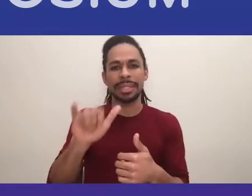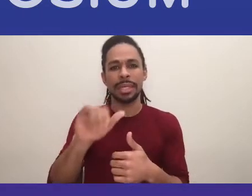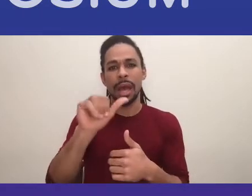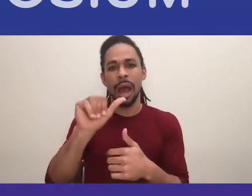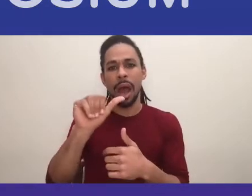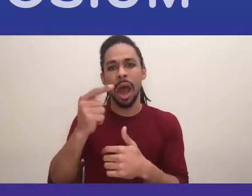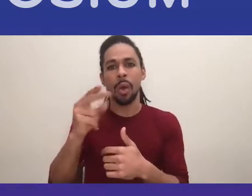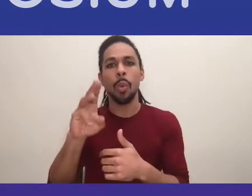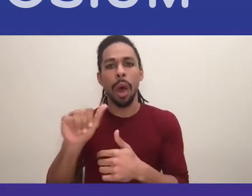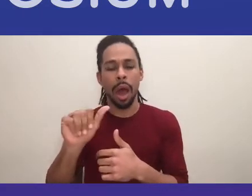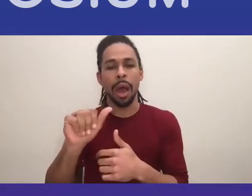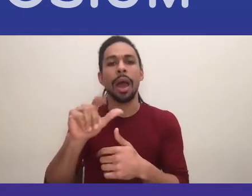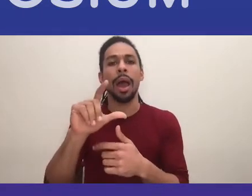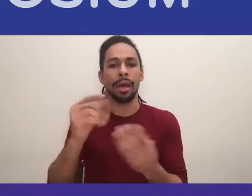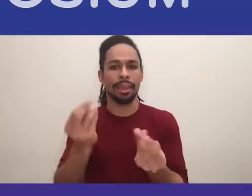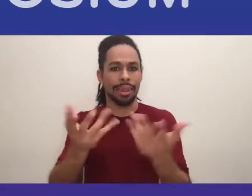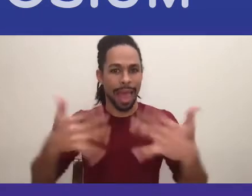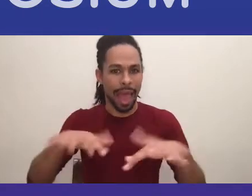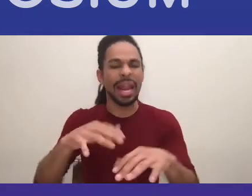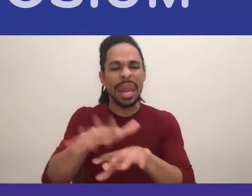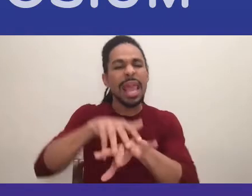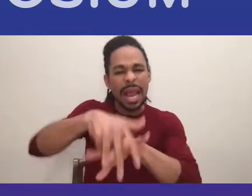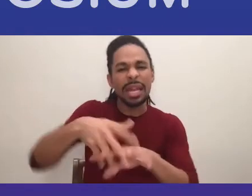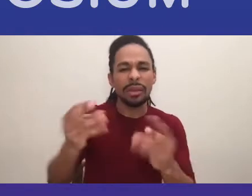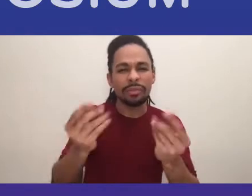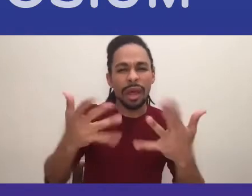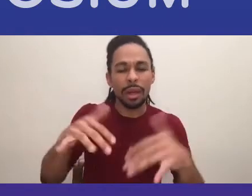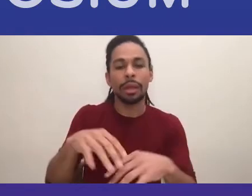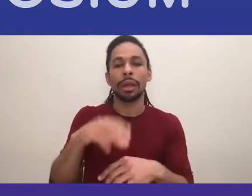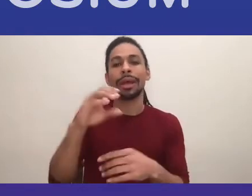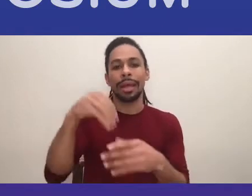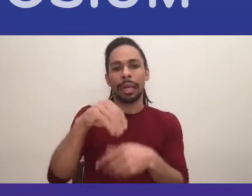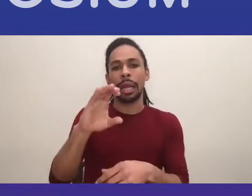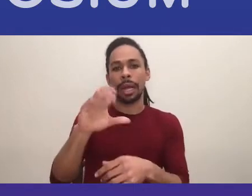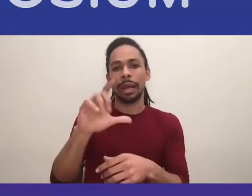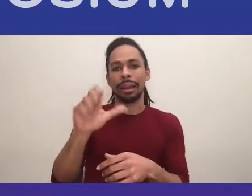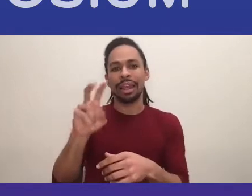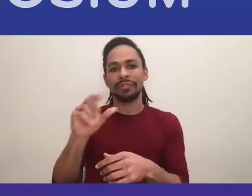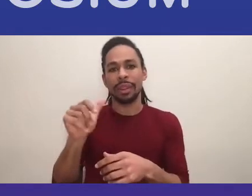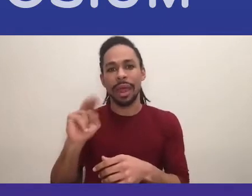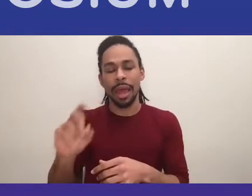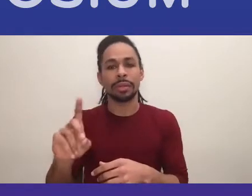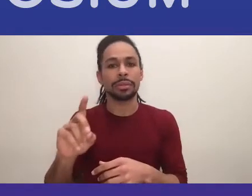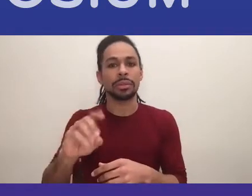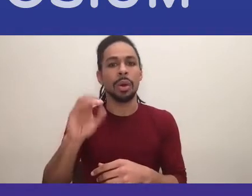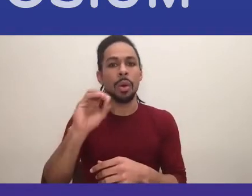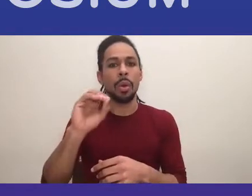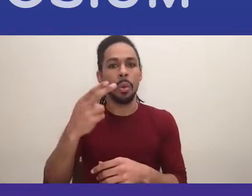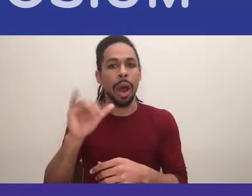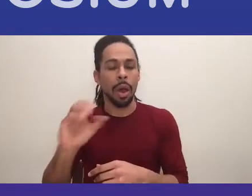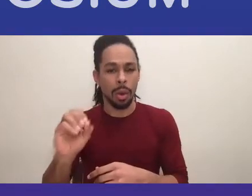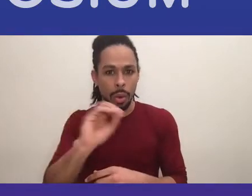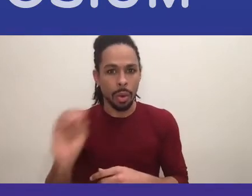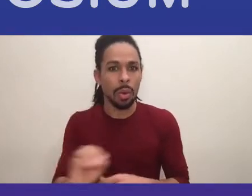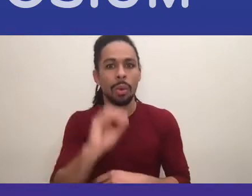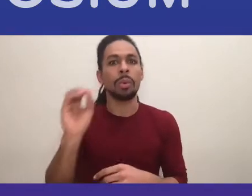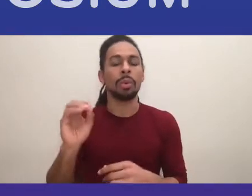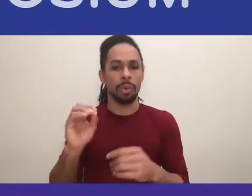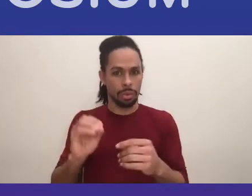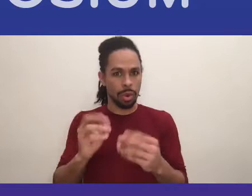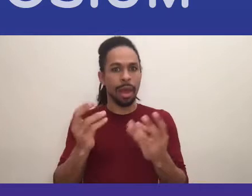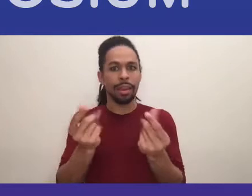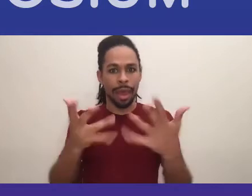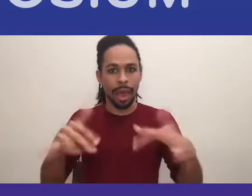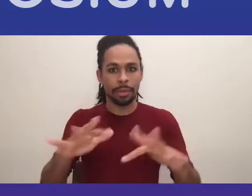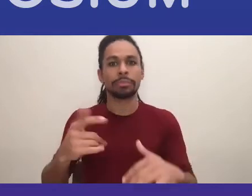On Cleveland, Ohio, colonially known, and where I was born. I have been managing some chronic pain